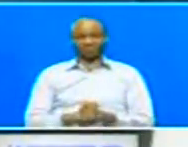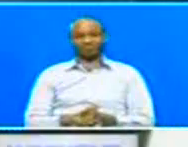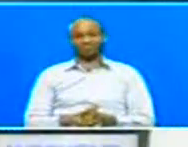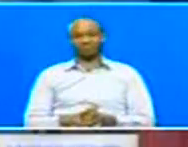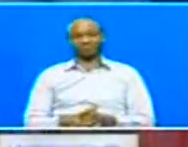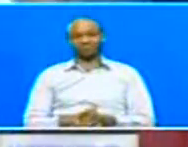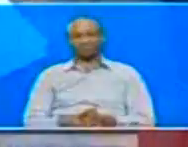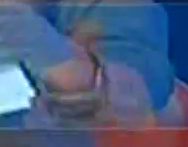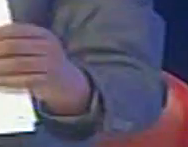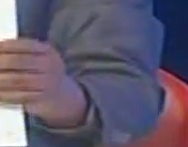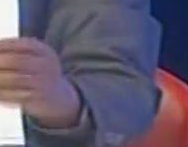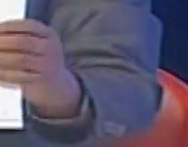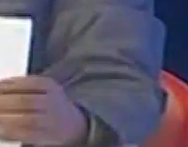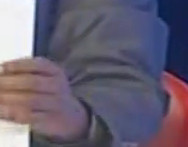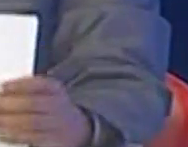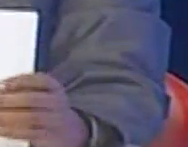Week.